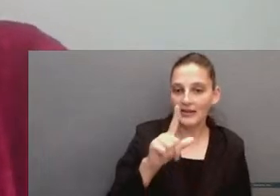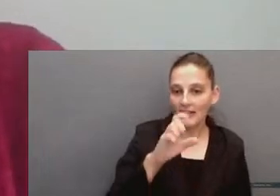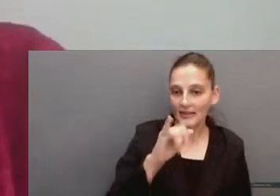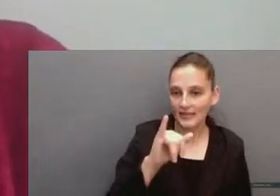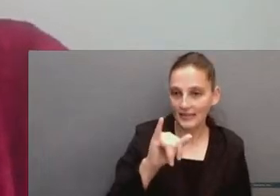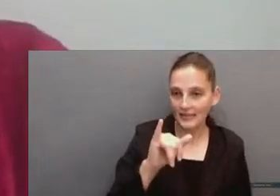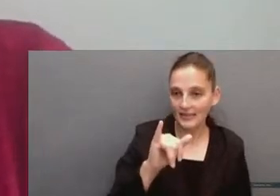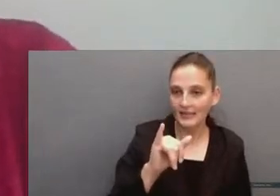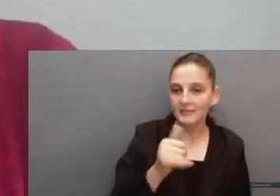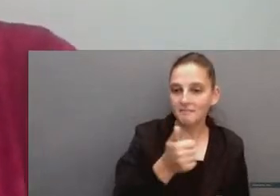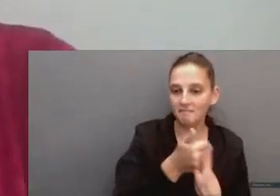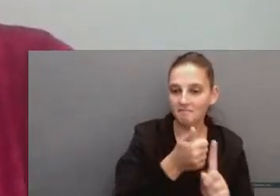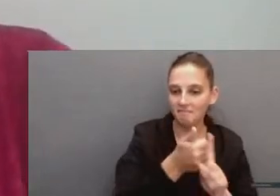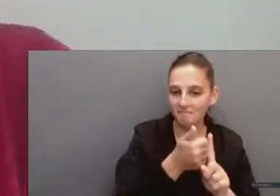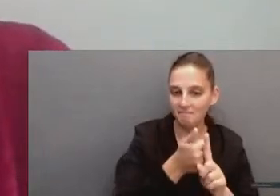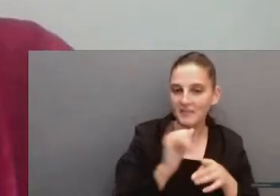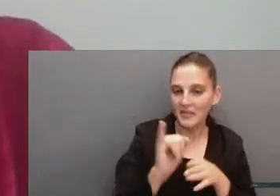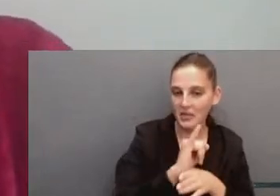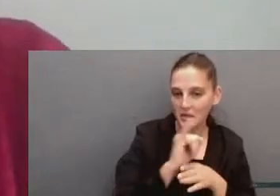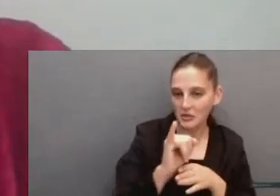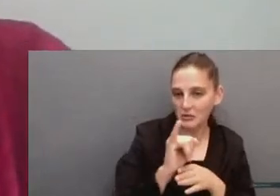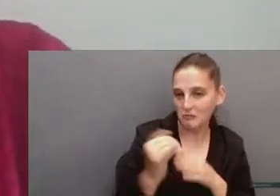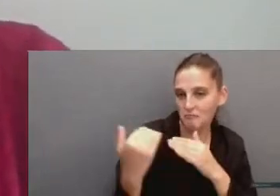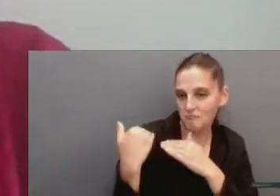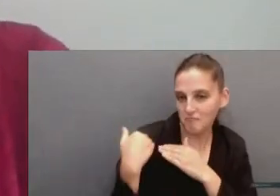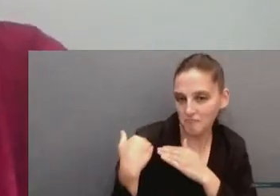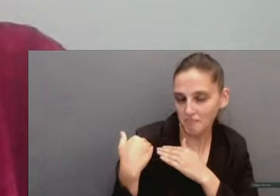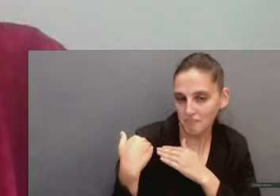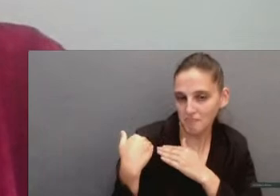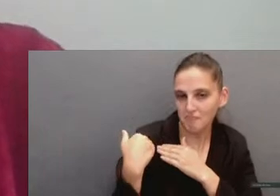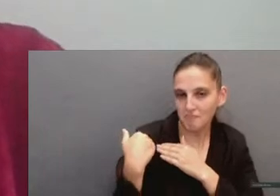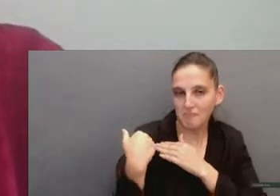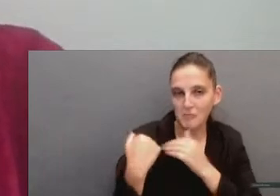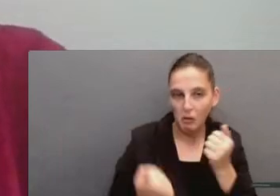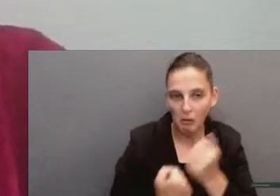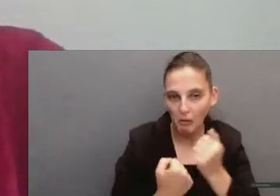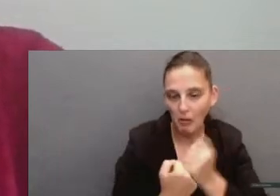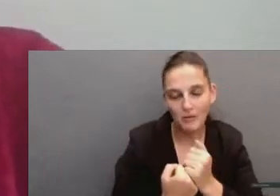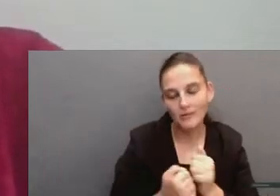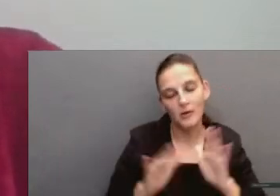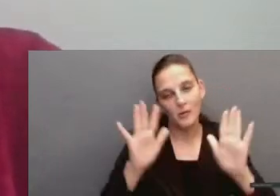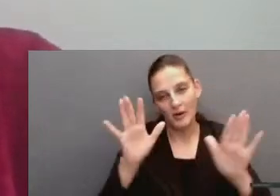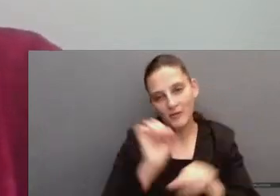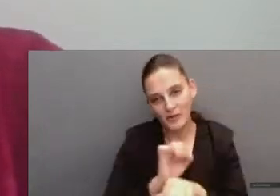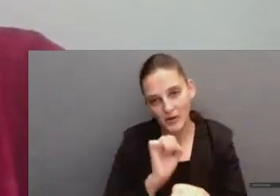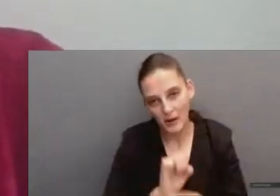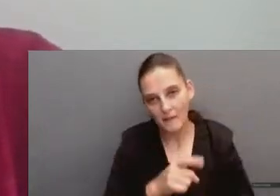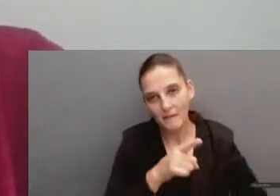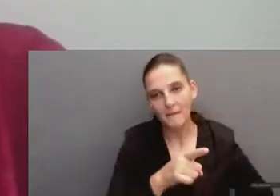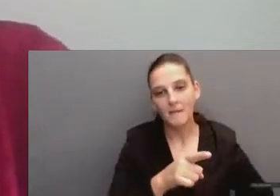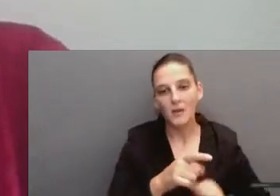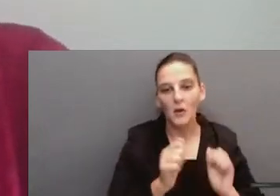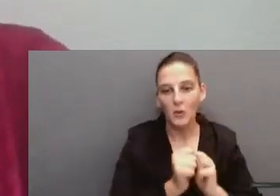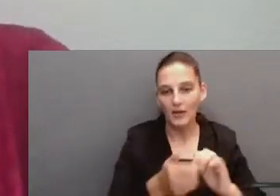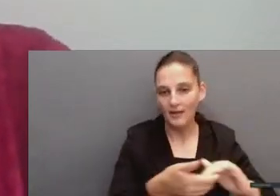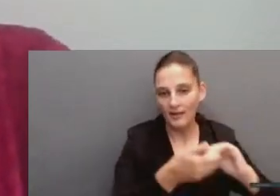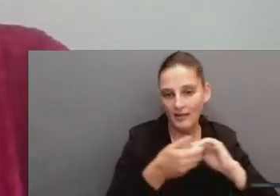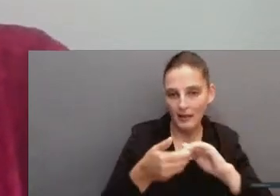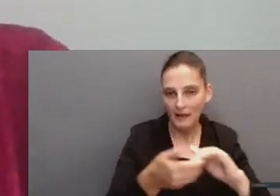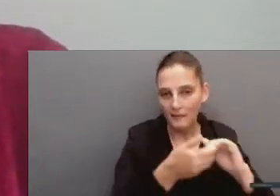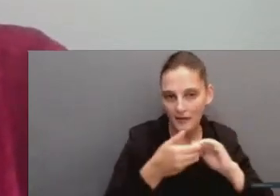Srinivanis, who has been also helping to support, doing an amazing job also with collaborations